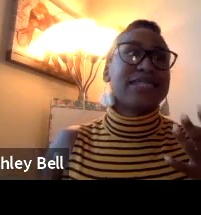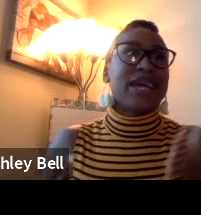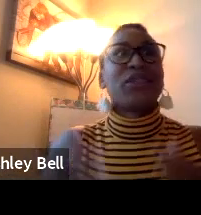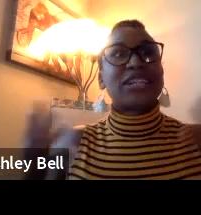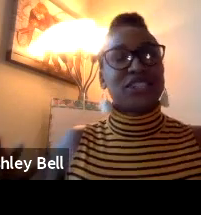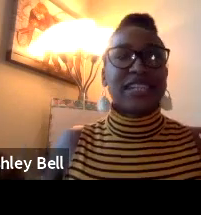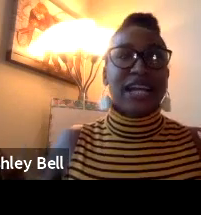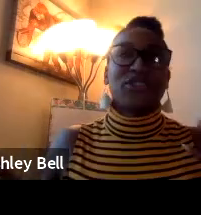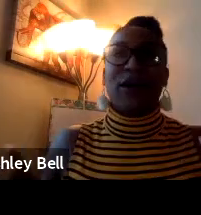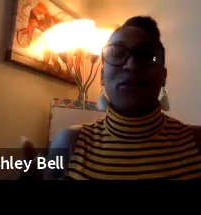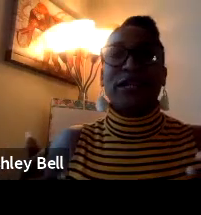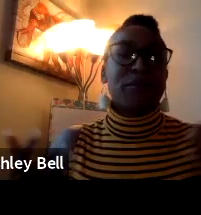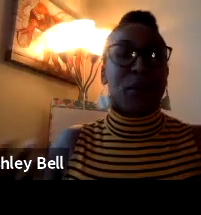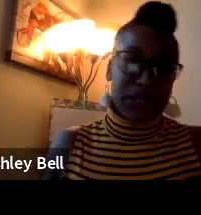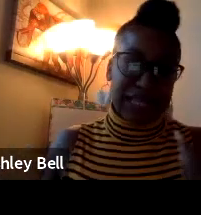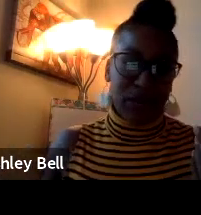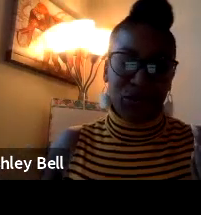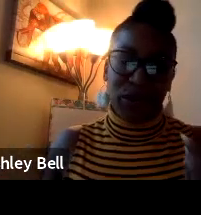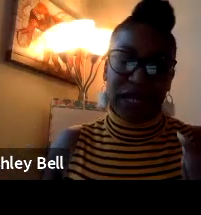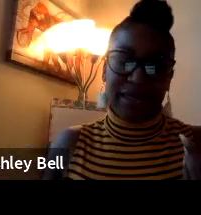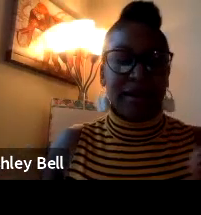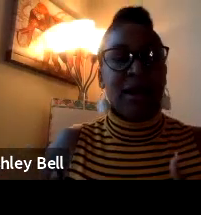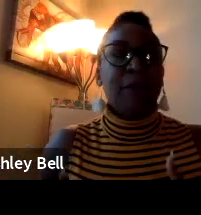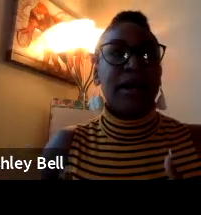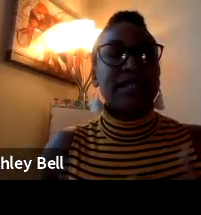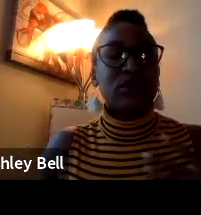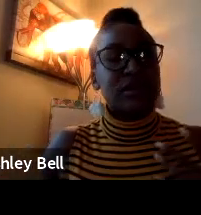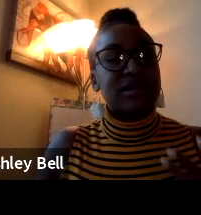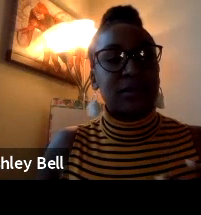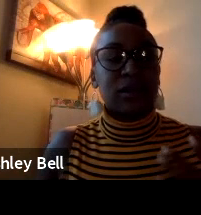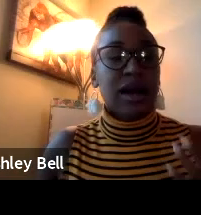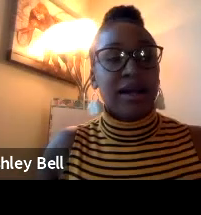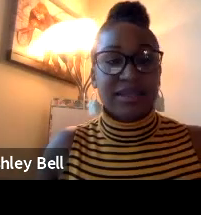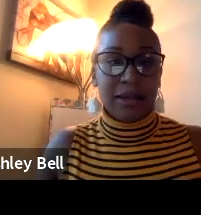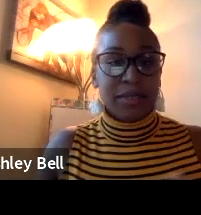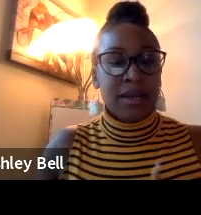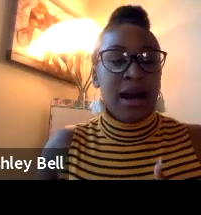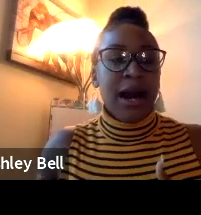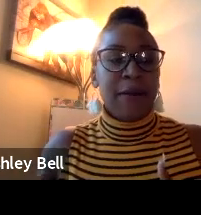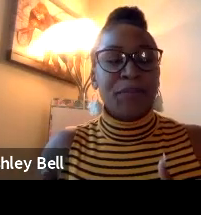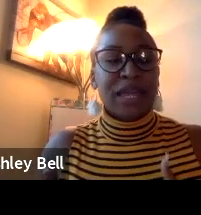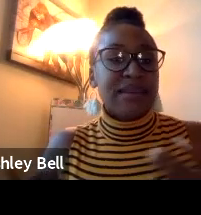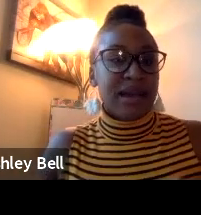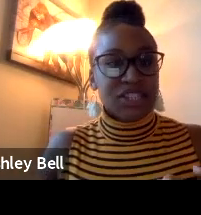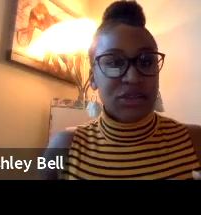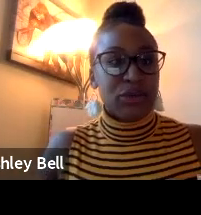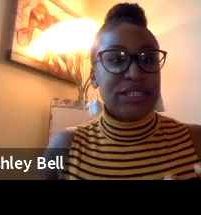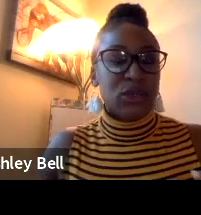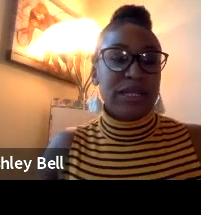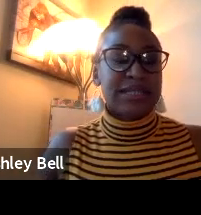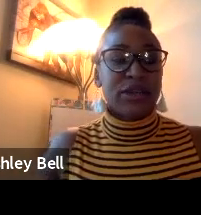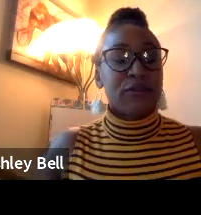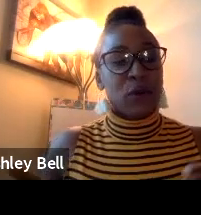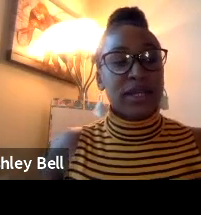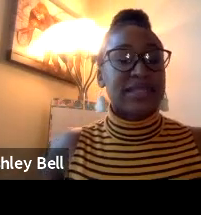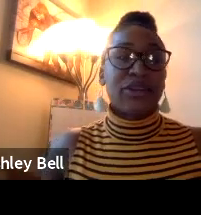kind of just say, well, that's just an extra that we're, it's a bonus that we're throwing in there. But it's a really similar concept. In a nutshell, the green zone